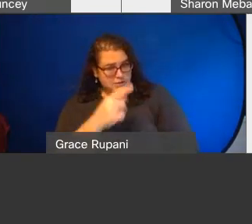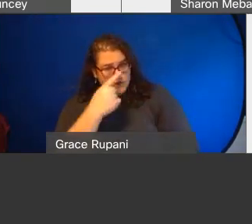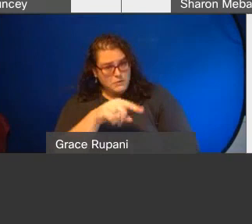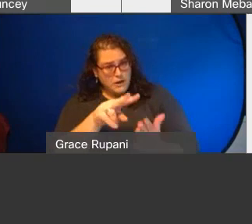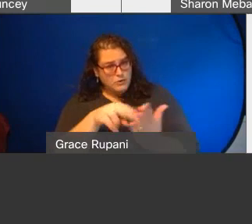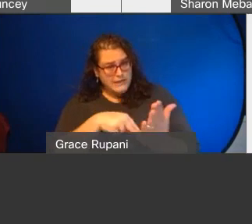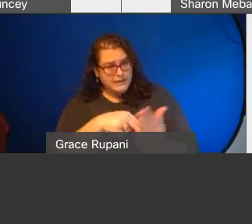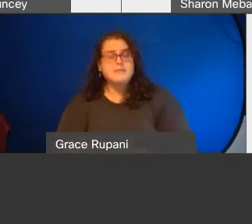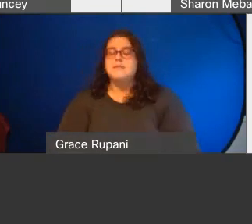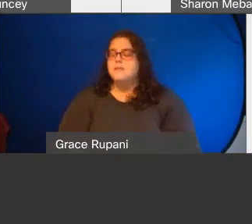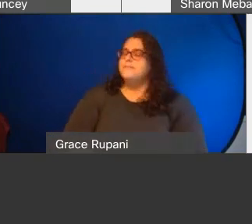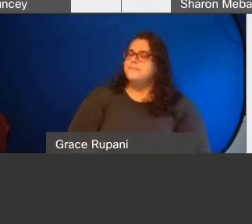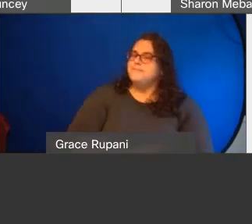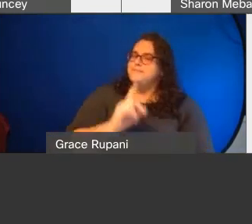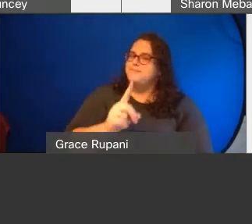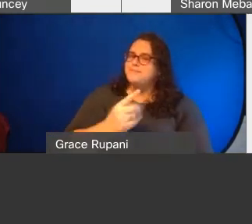Good afternoon, everyone.